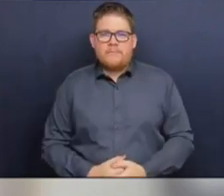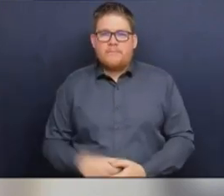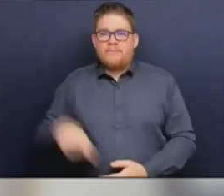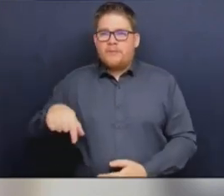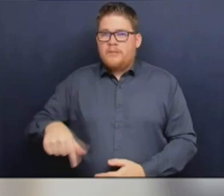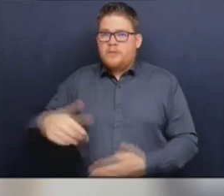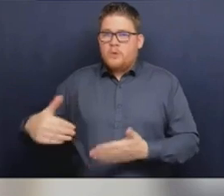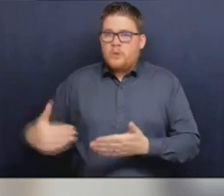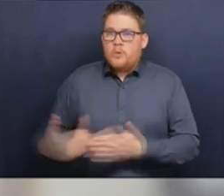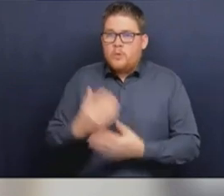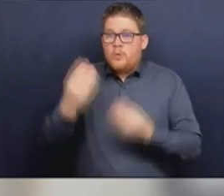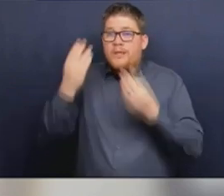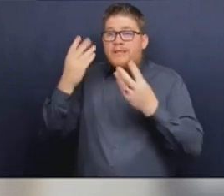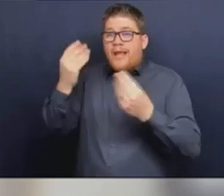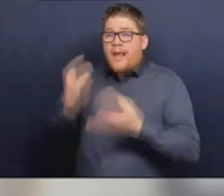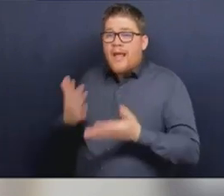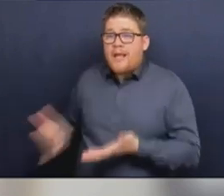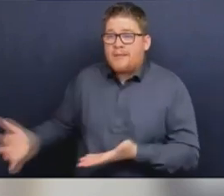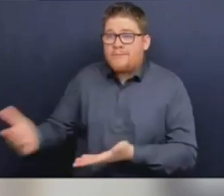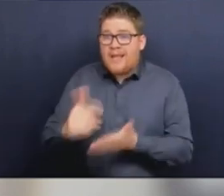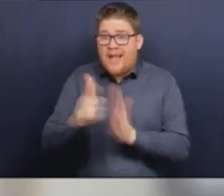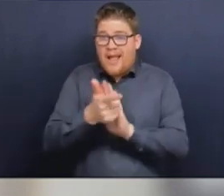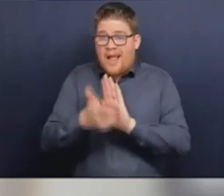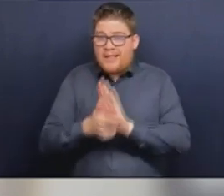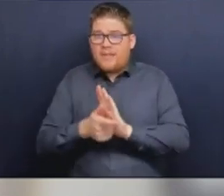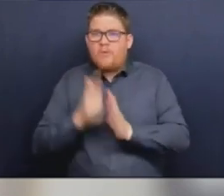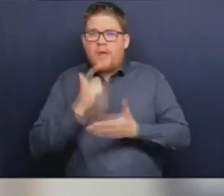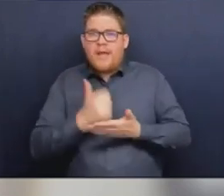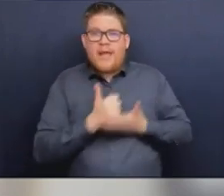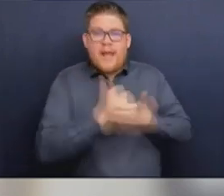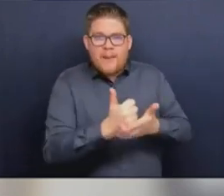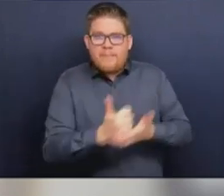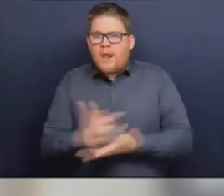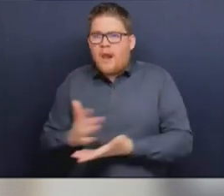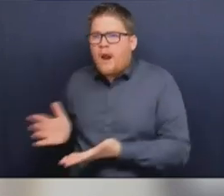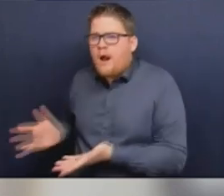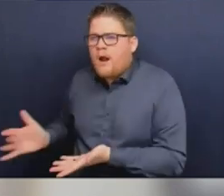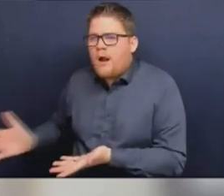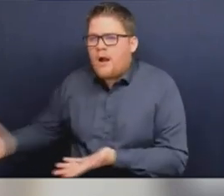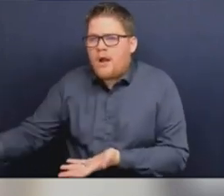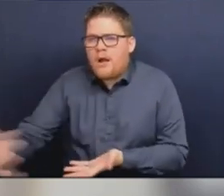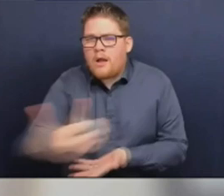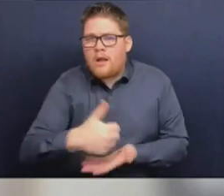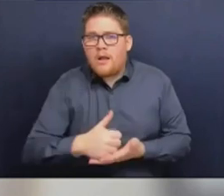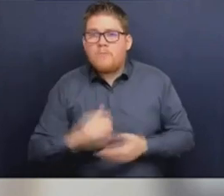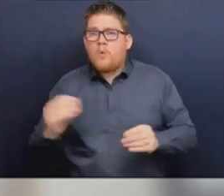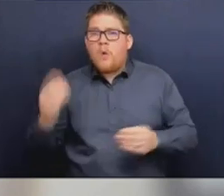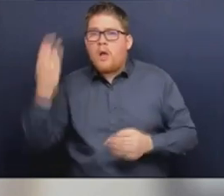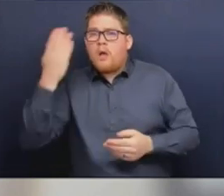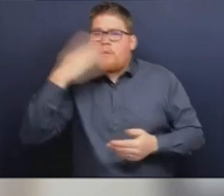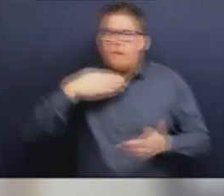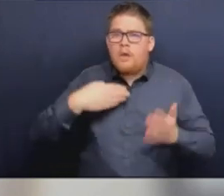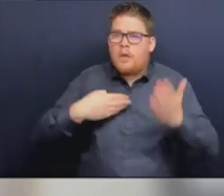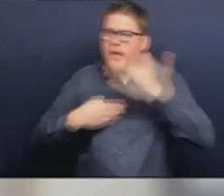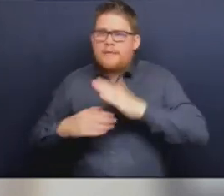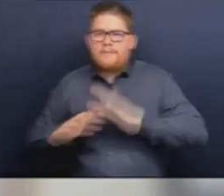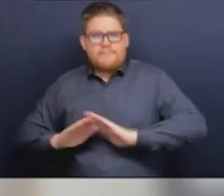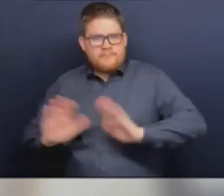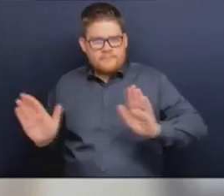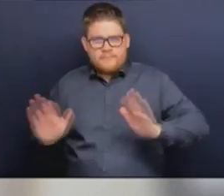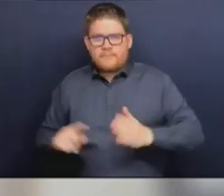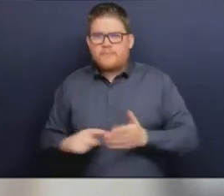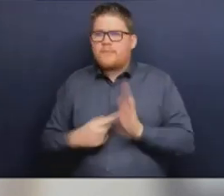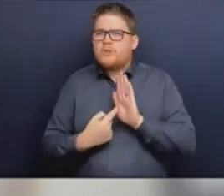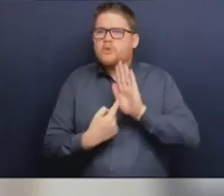to help identify and illuminate racial inequities, gaps, and barriers in a variety of